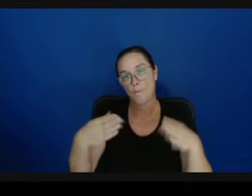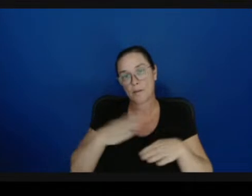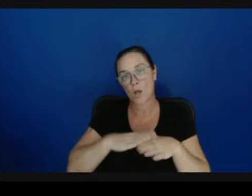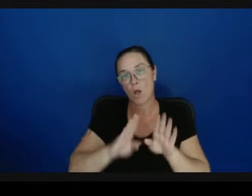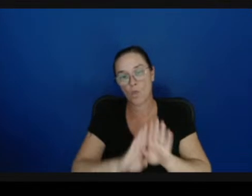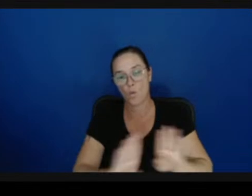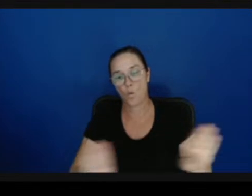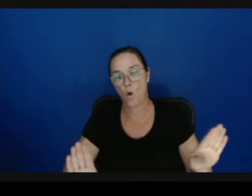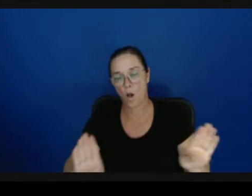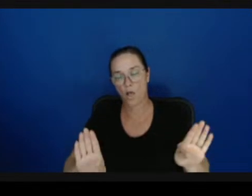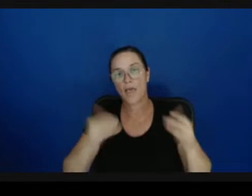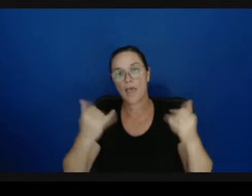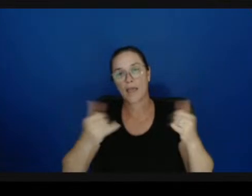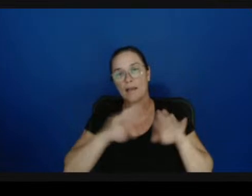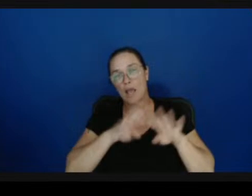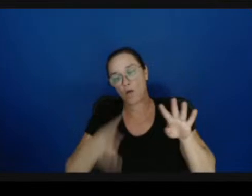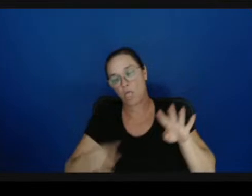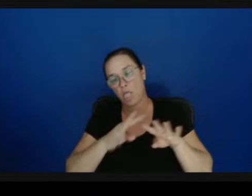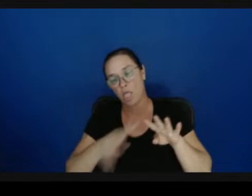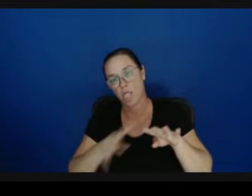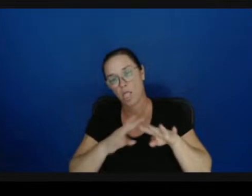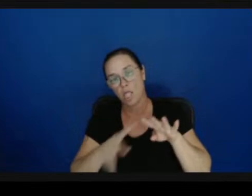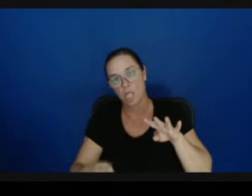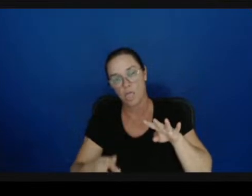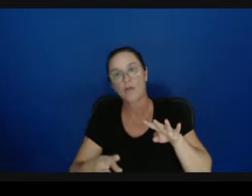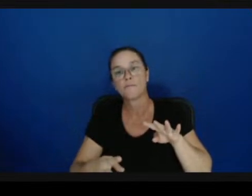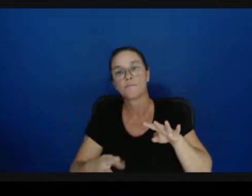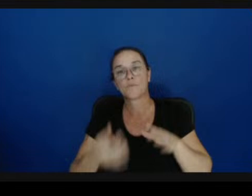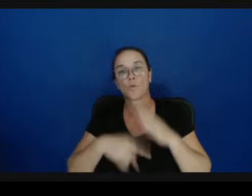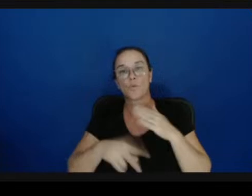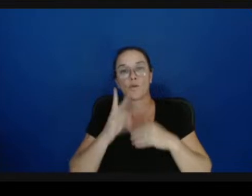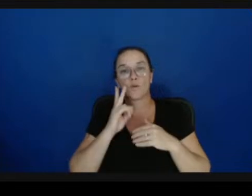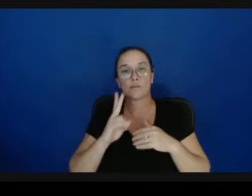now flowing down into the crater. And what you're seeing is it's been